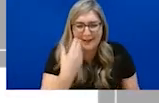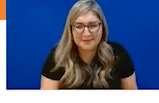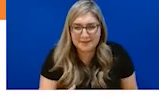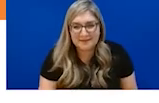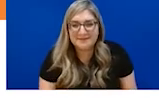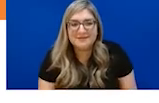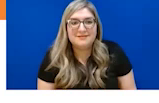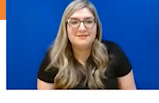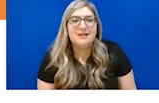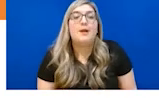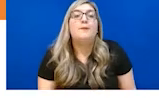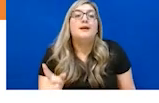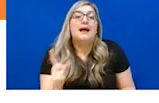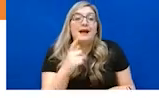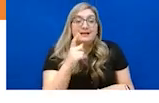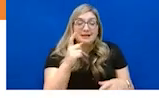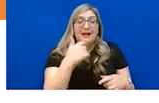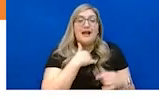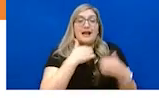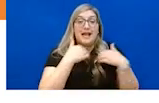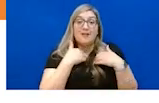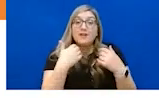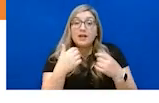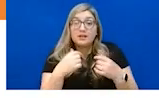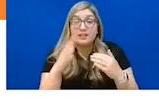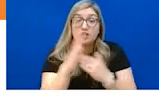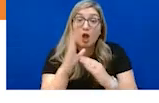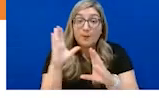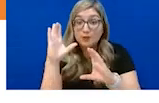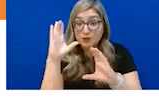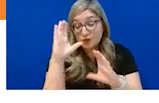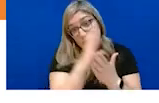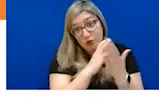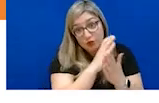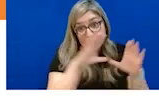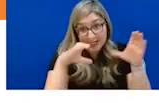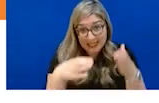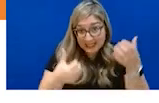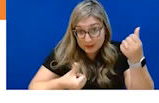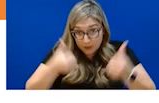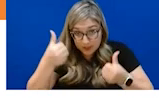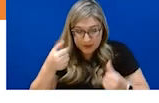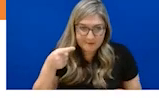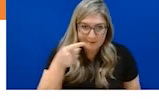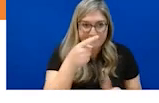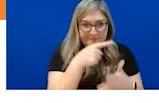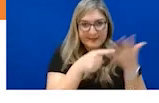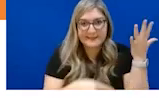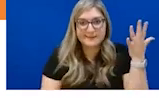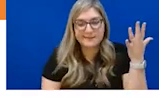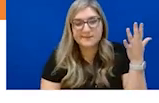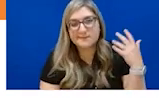but what I do have are the most searched courses. Now we can use this